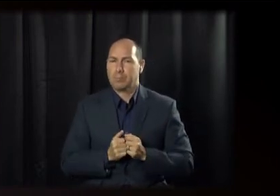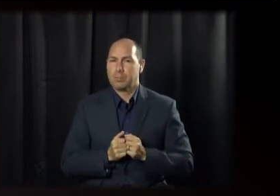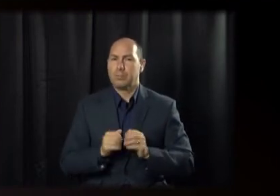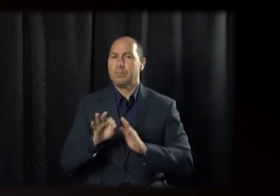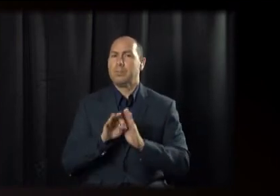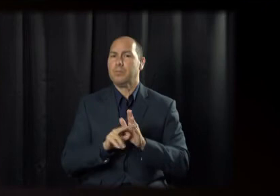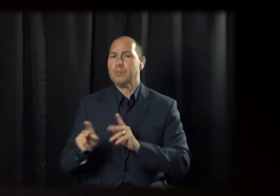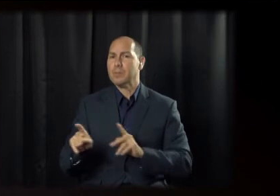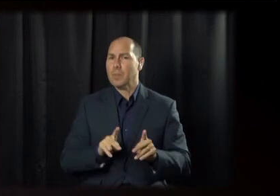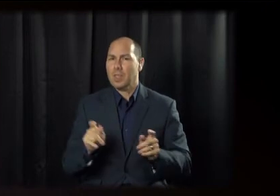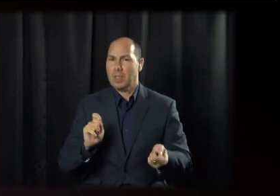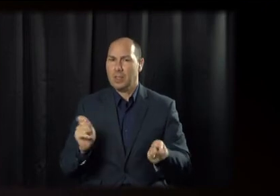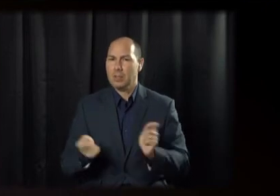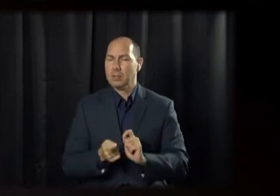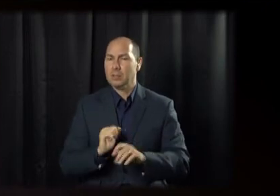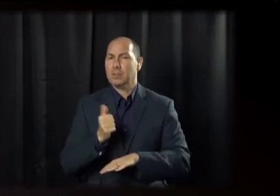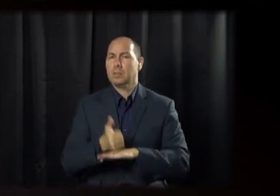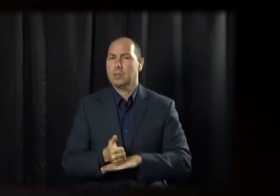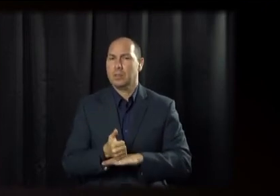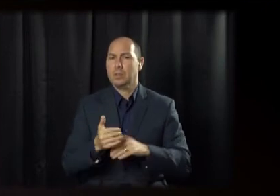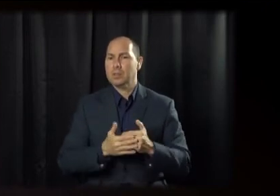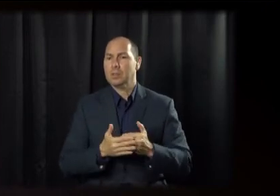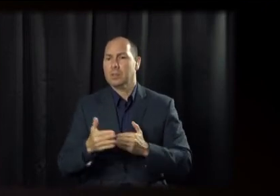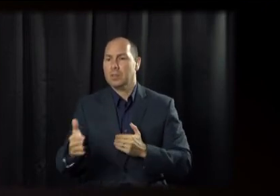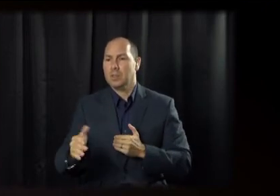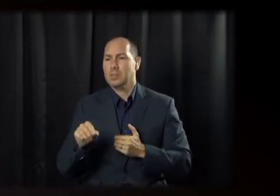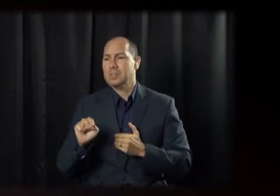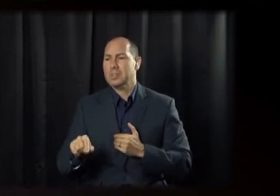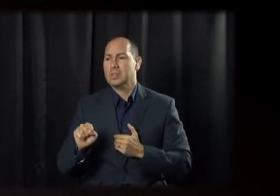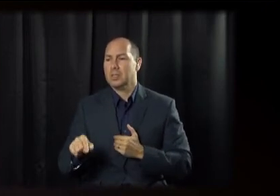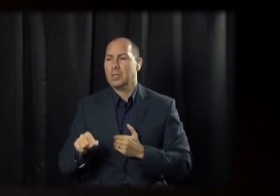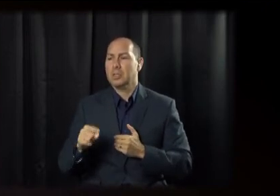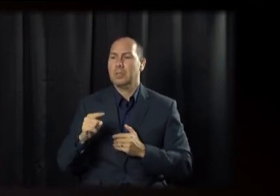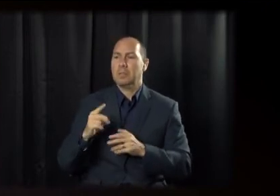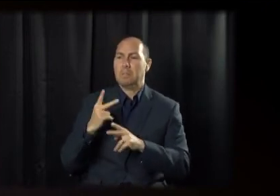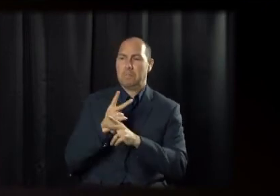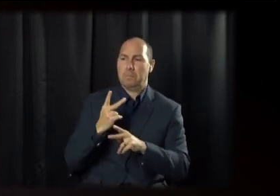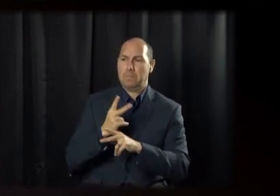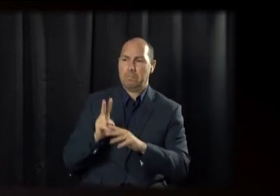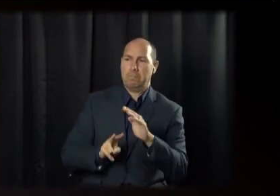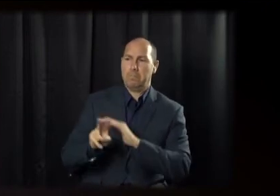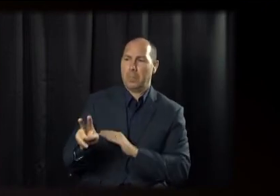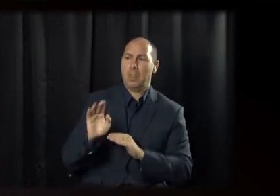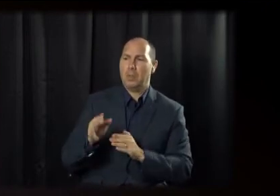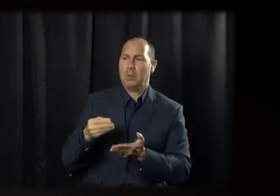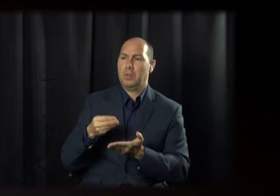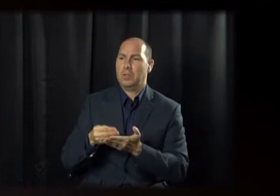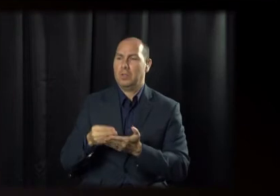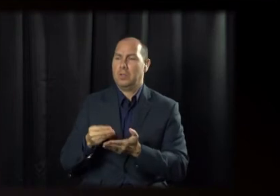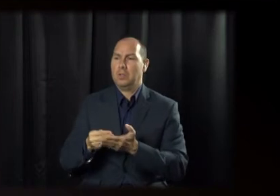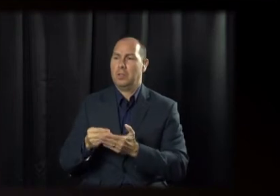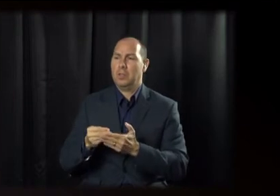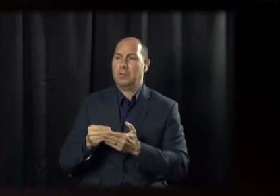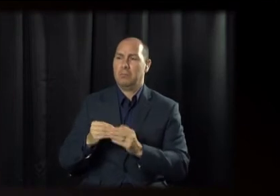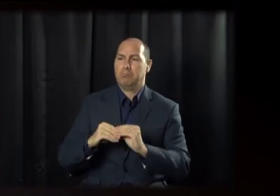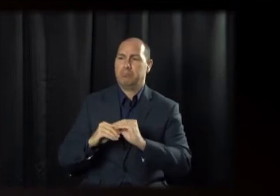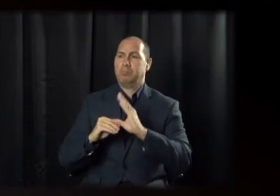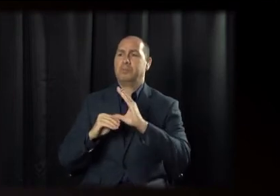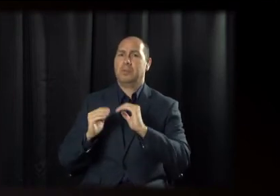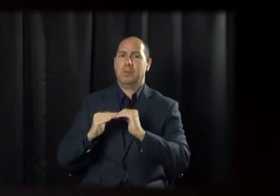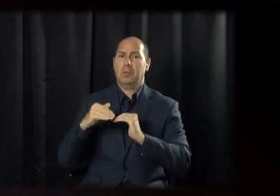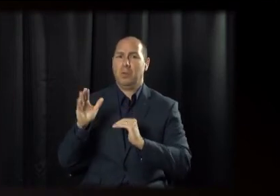fiscal measures, HTA's toll roads are projected to generate an annual pre-debt service surplus of $92 million